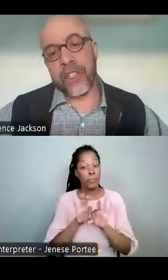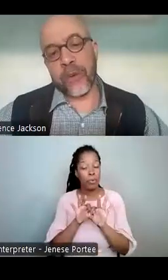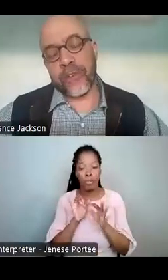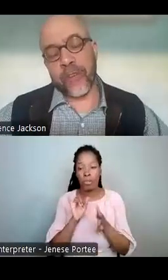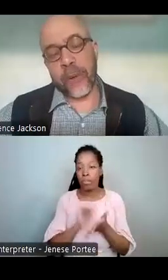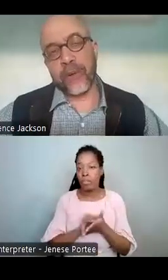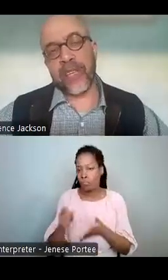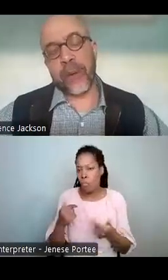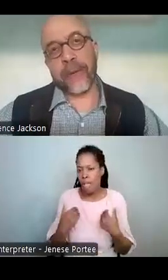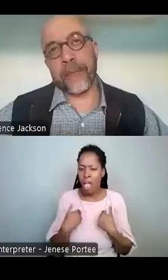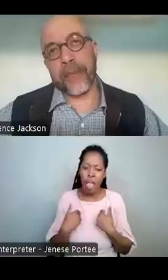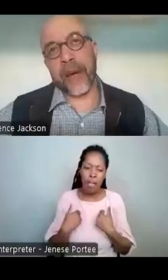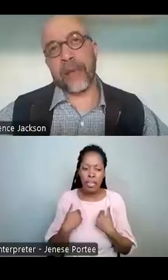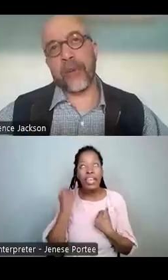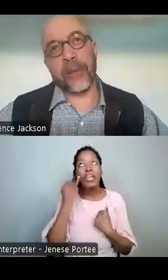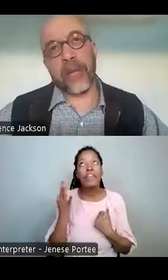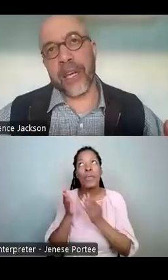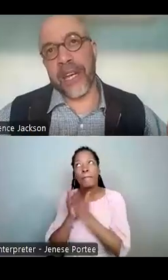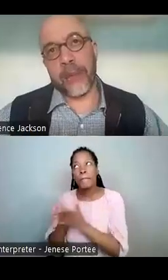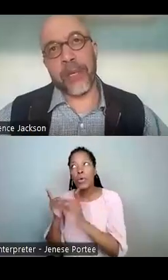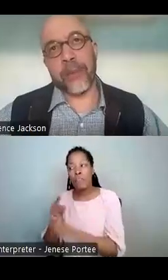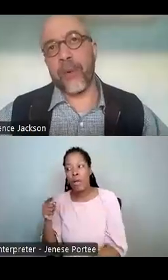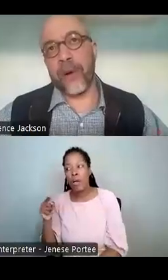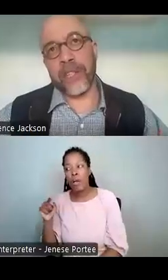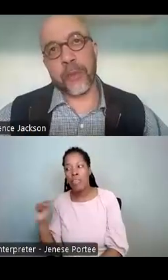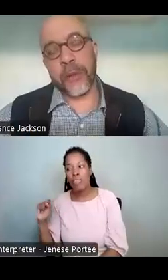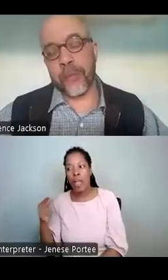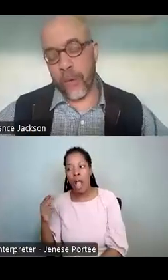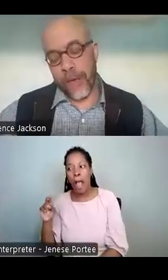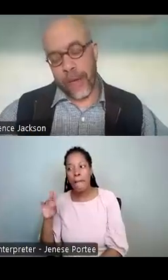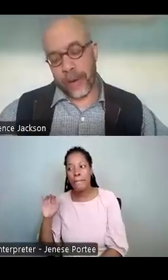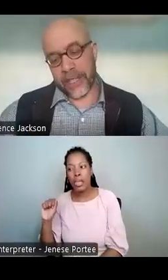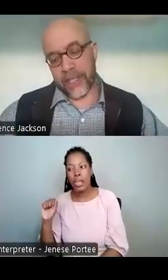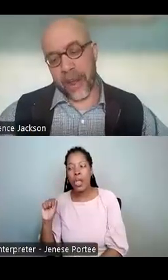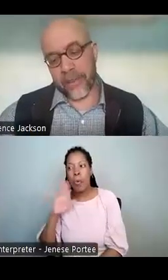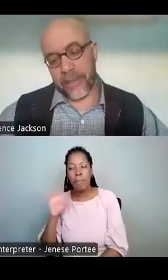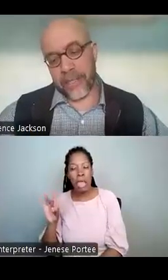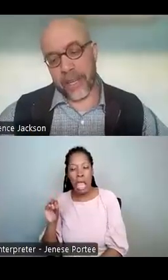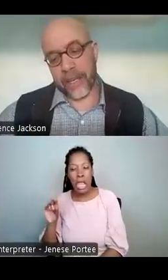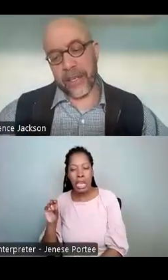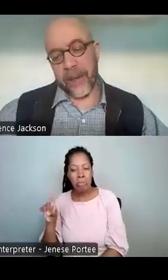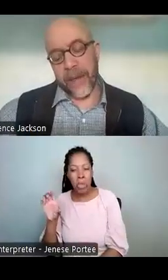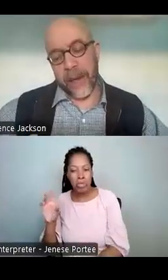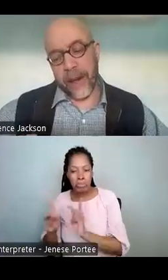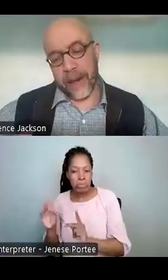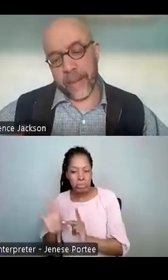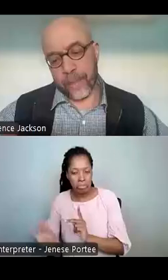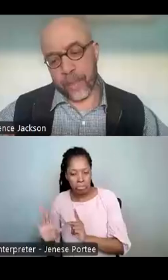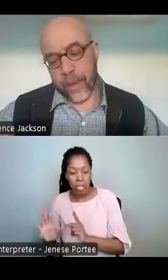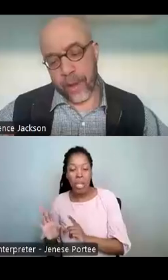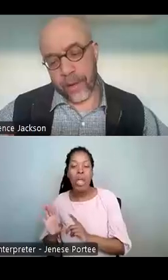usually if a boat is coming from the Gambia, it'll be like 80 people, 100 people, but that you have a steady